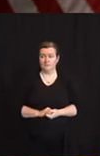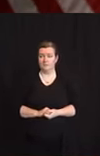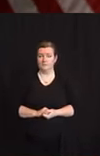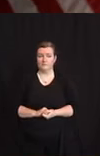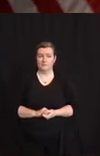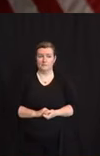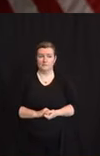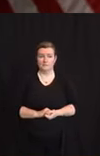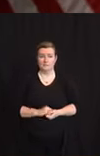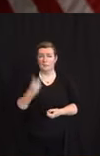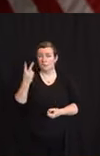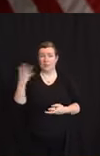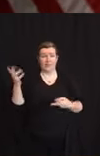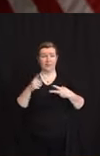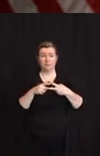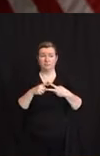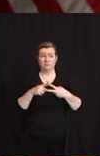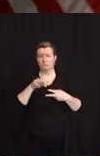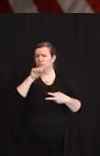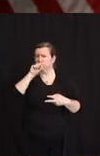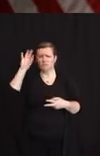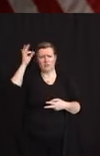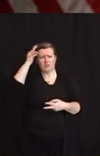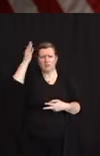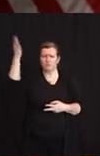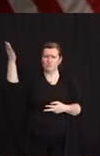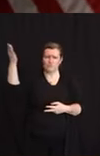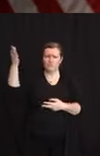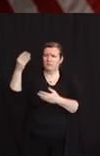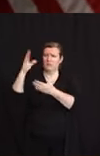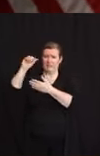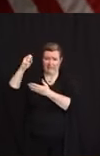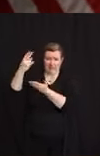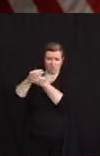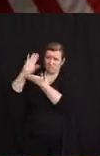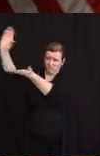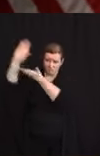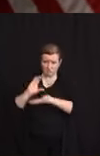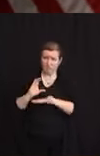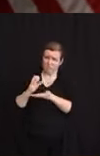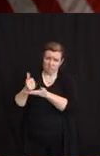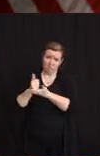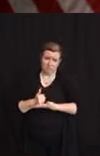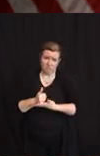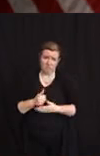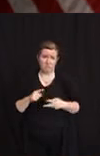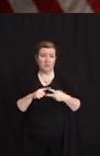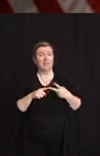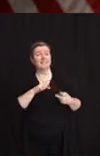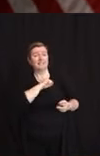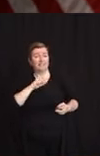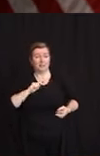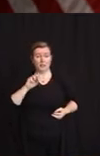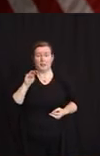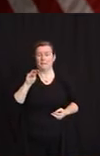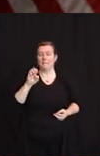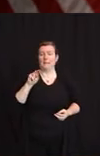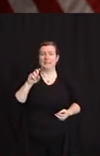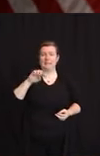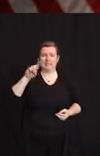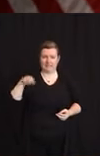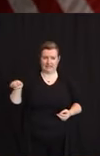barrel, direct state assistance, and I would lead everyone to look at Senator Menendez's leadership along with Senator